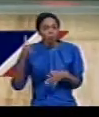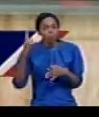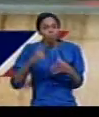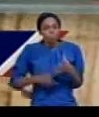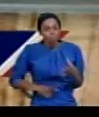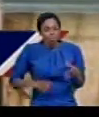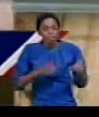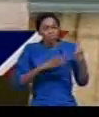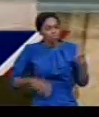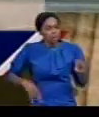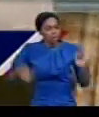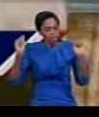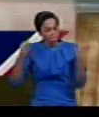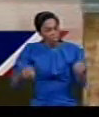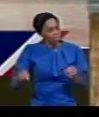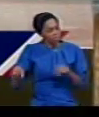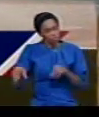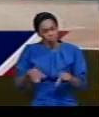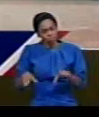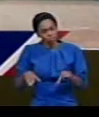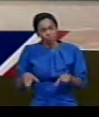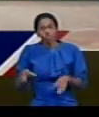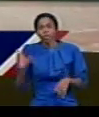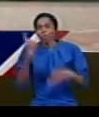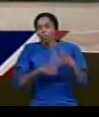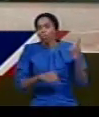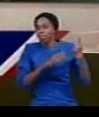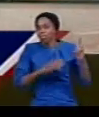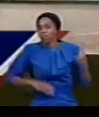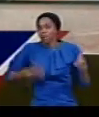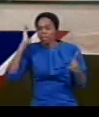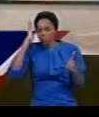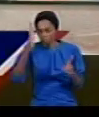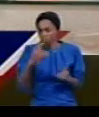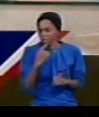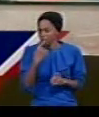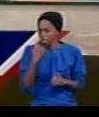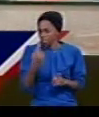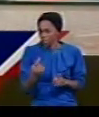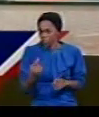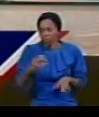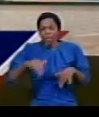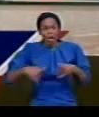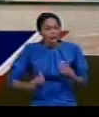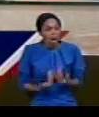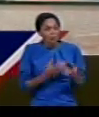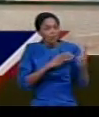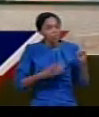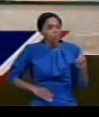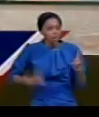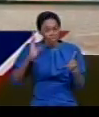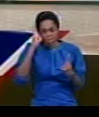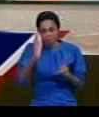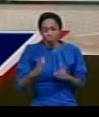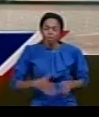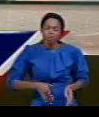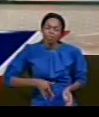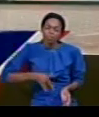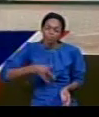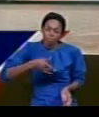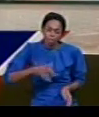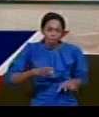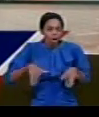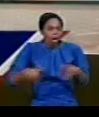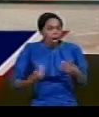do. What Christ will say. How Christ will feel, how Christ will